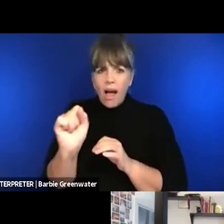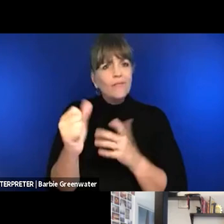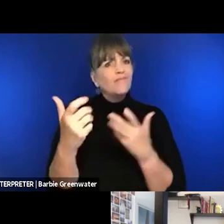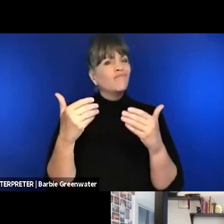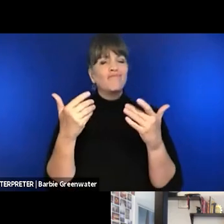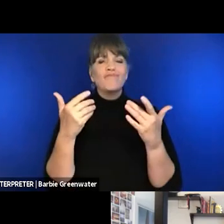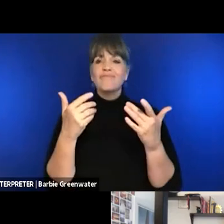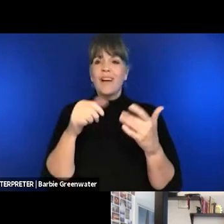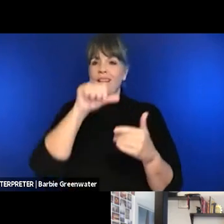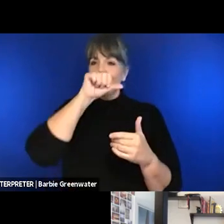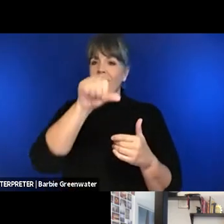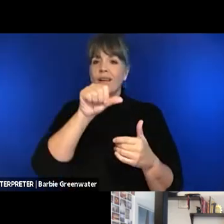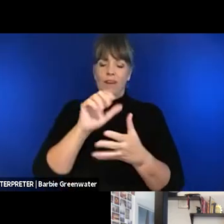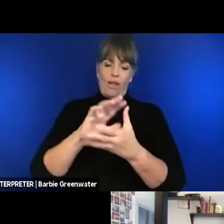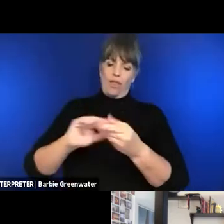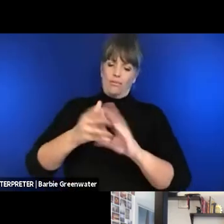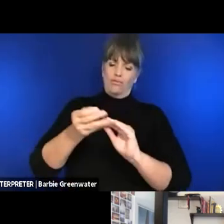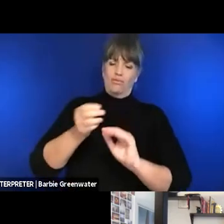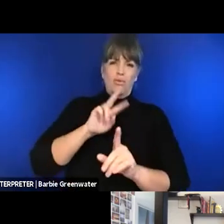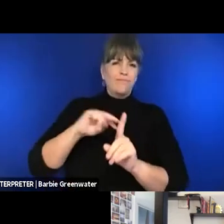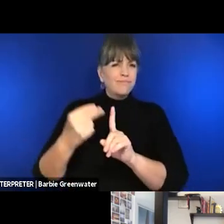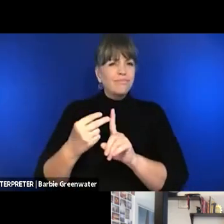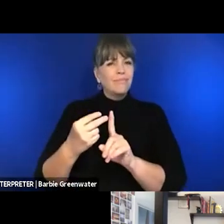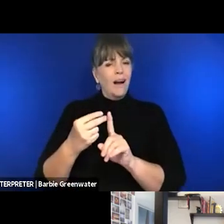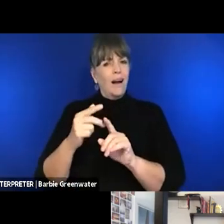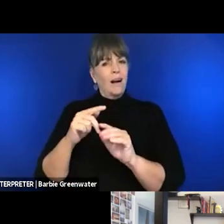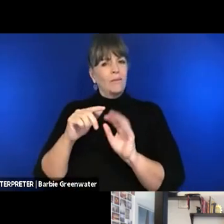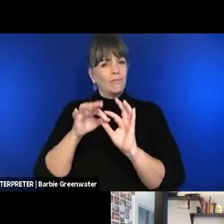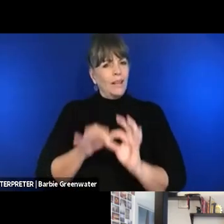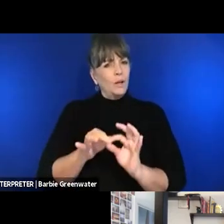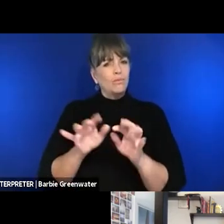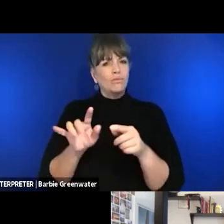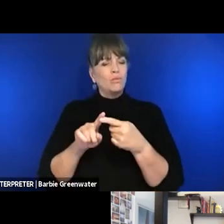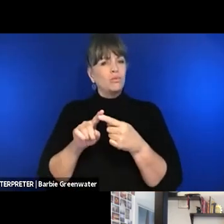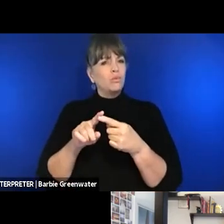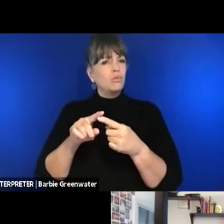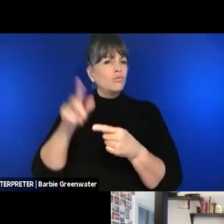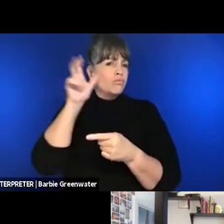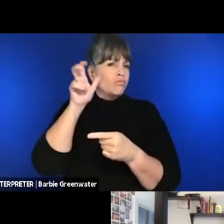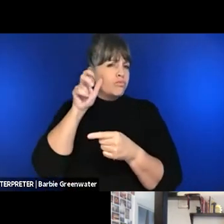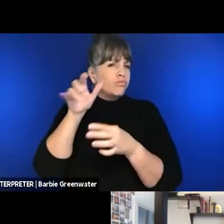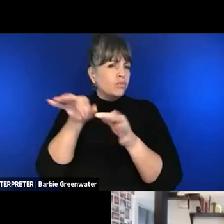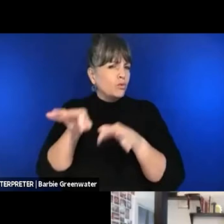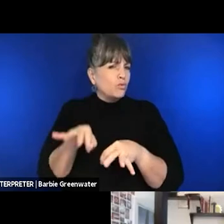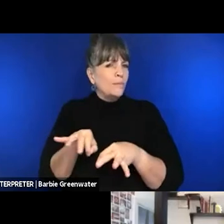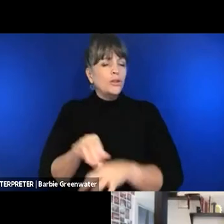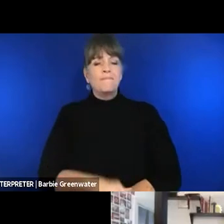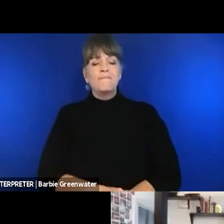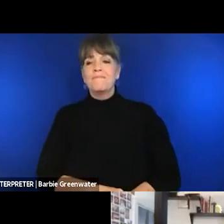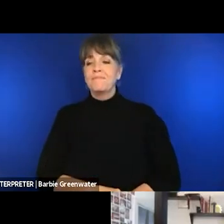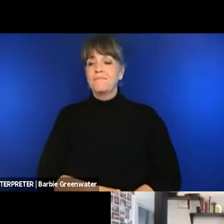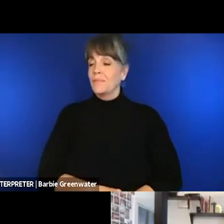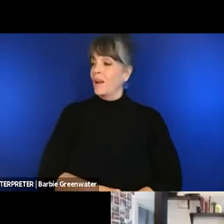and just love really the storytelling aspect of description. Awesome, thank you.